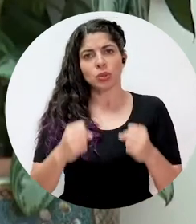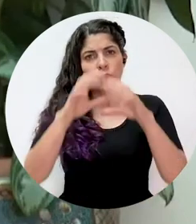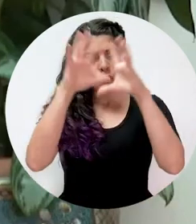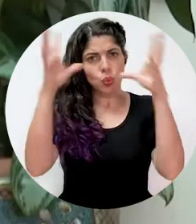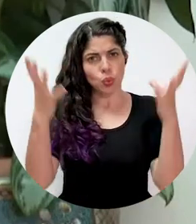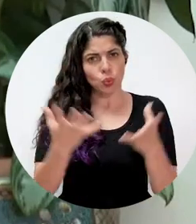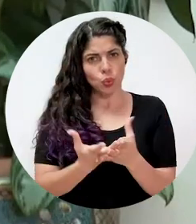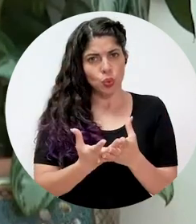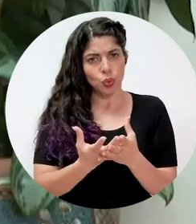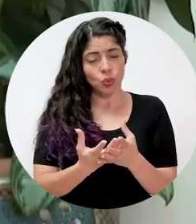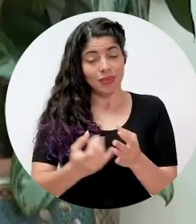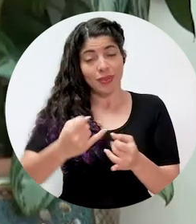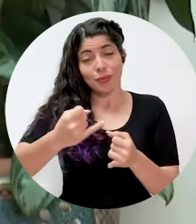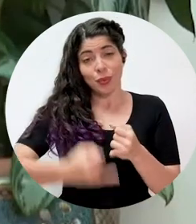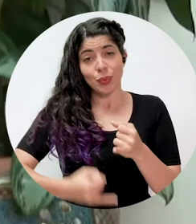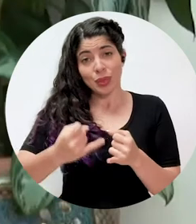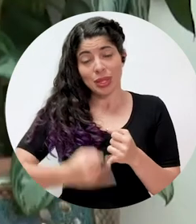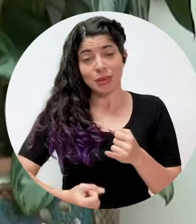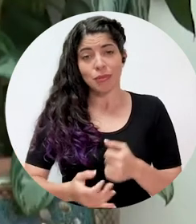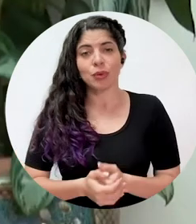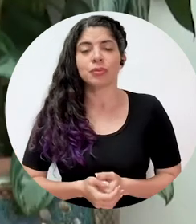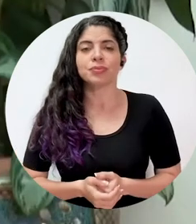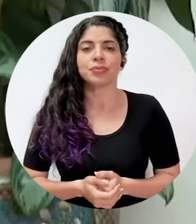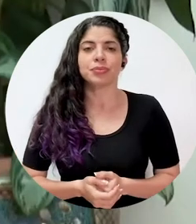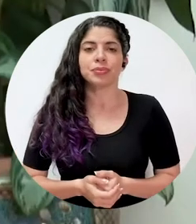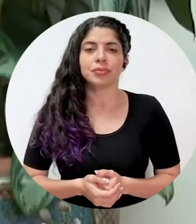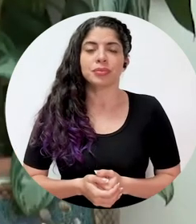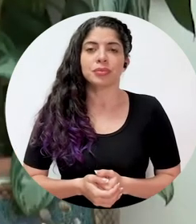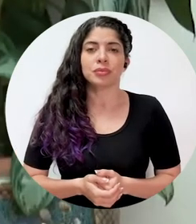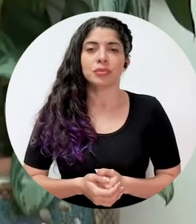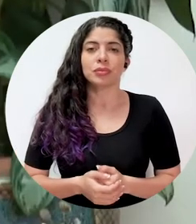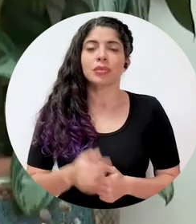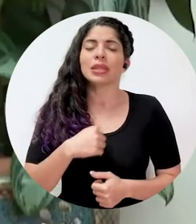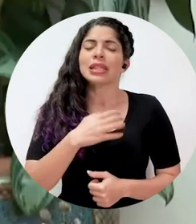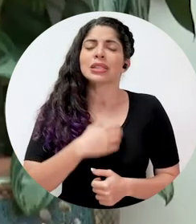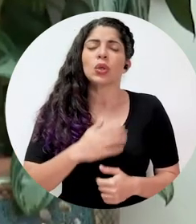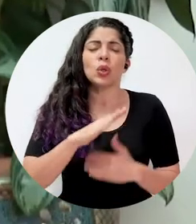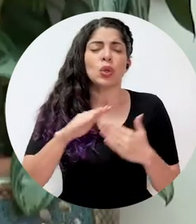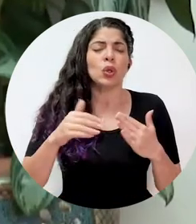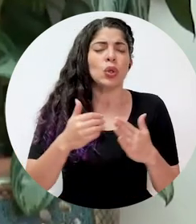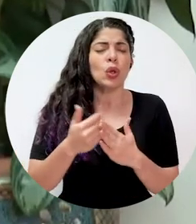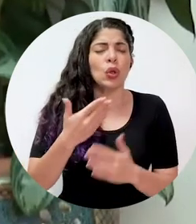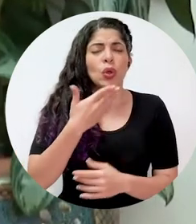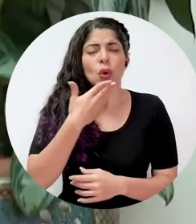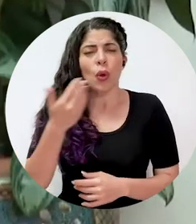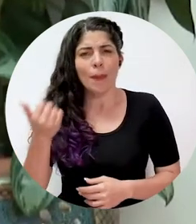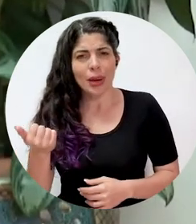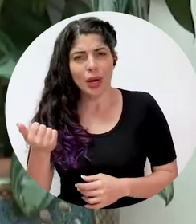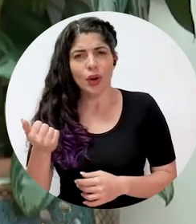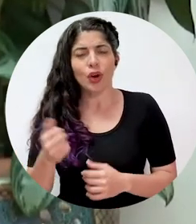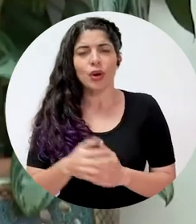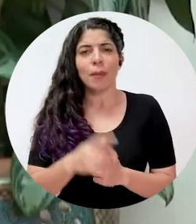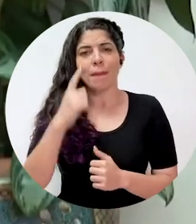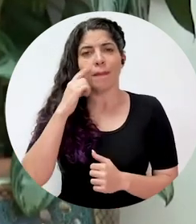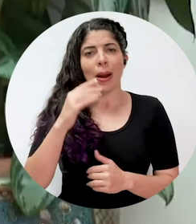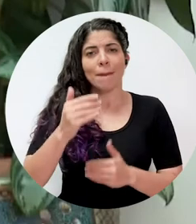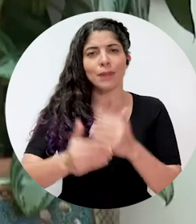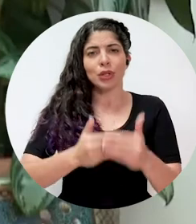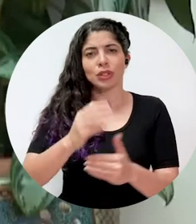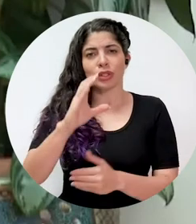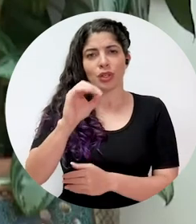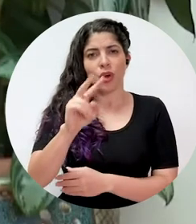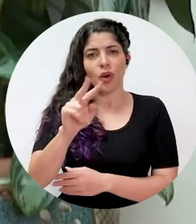world's health. Finally, I'd like to wish all the best in the